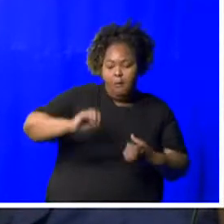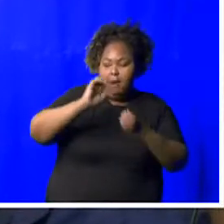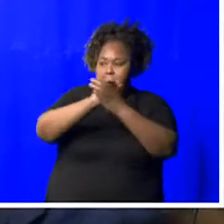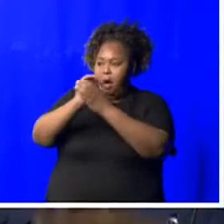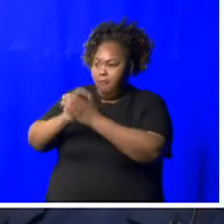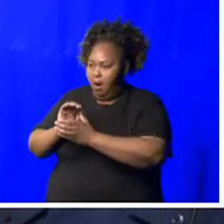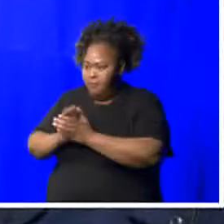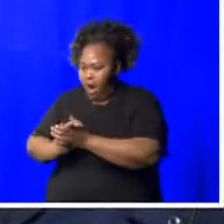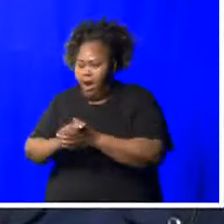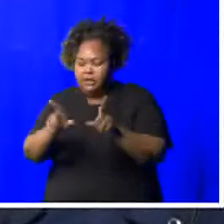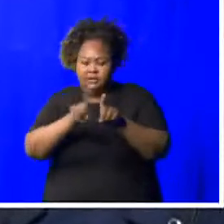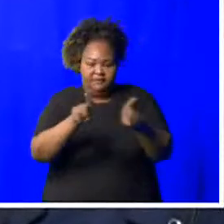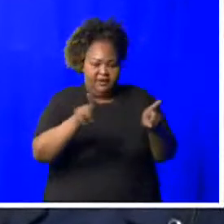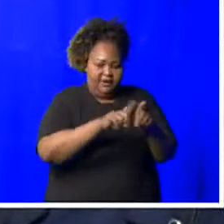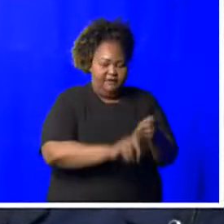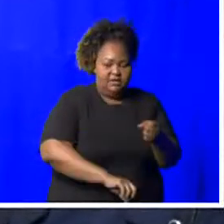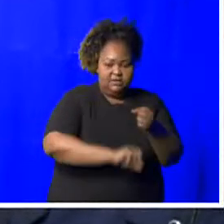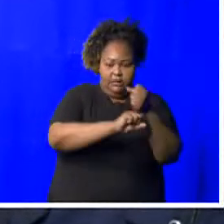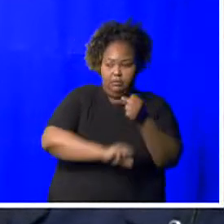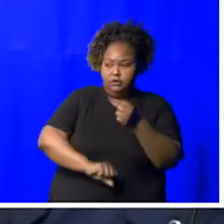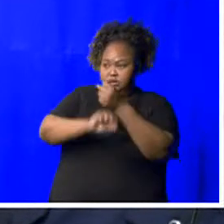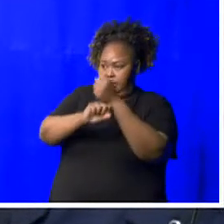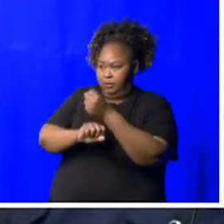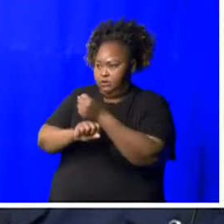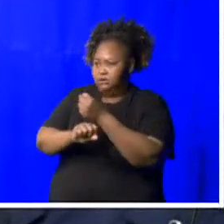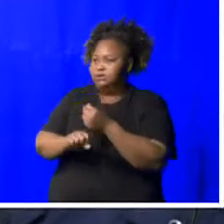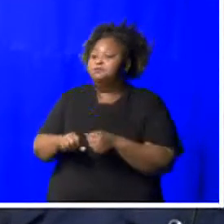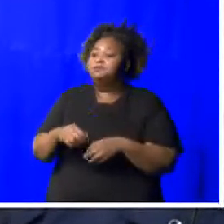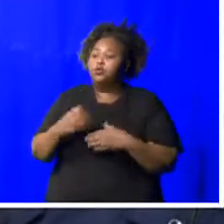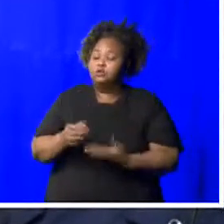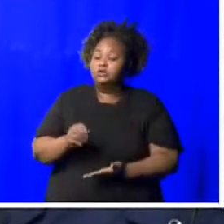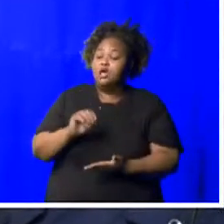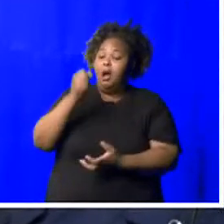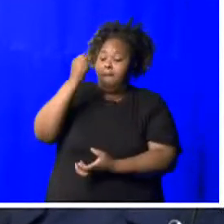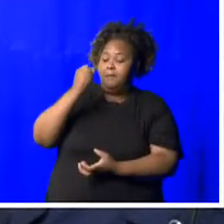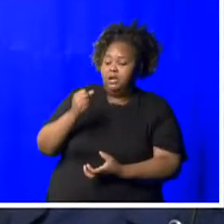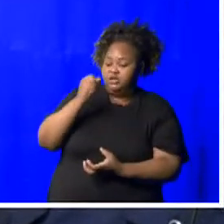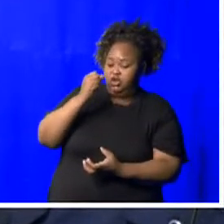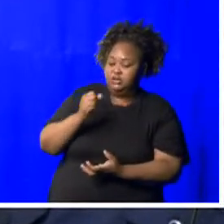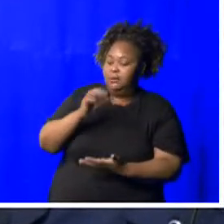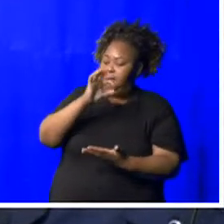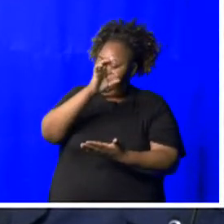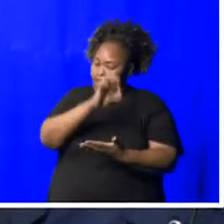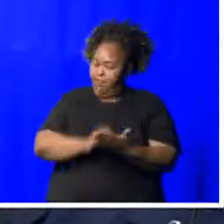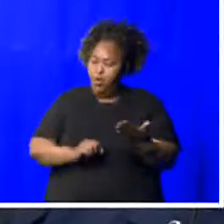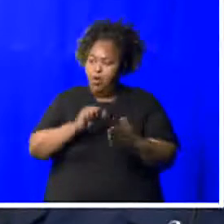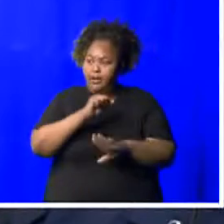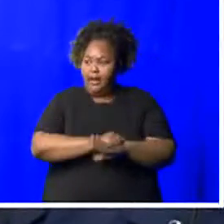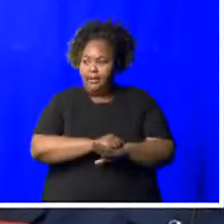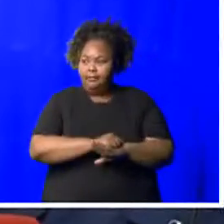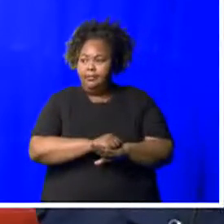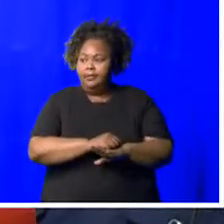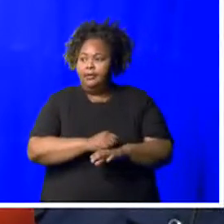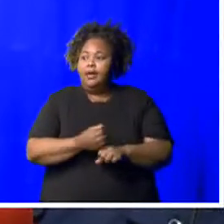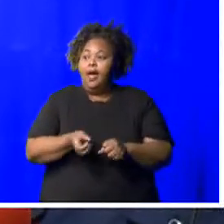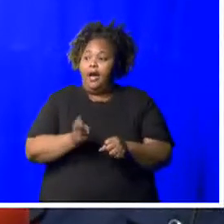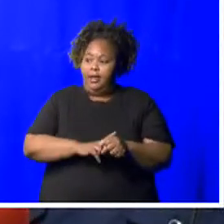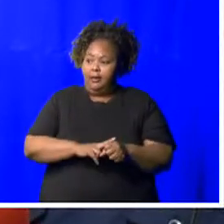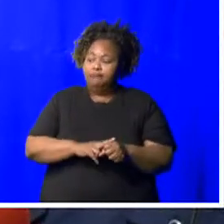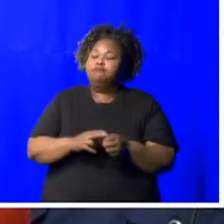thick and thin. These include partners who have displayed unwavering support to the nation, both financially and